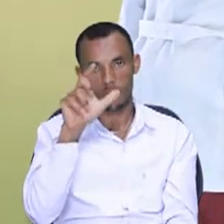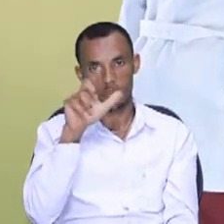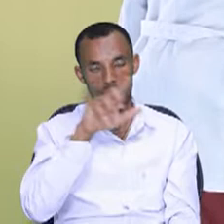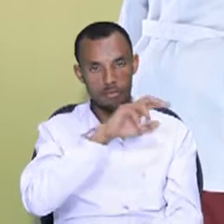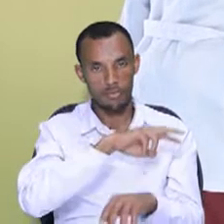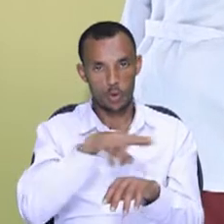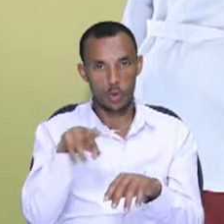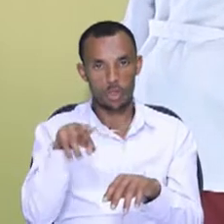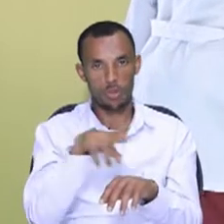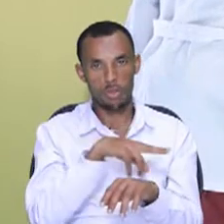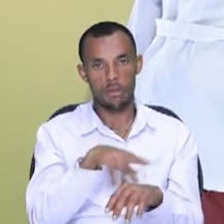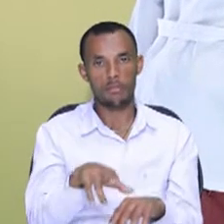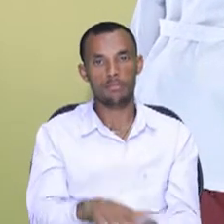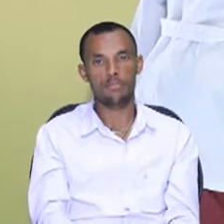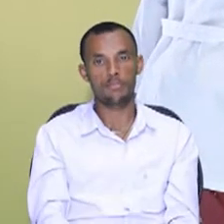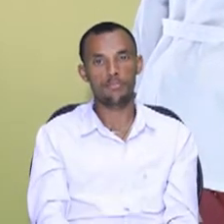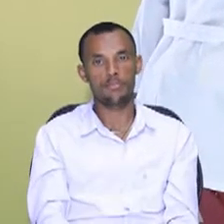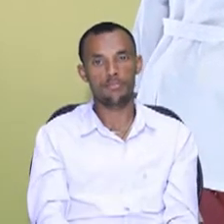There are 7 periods